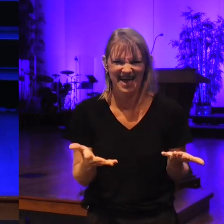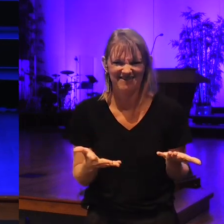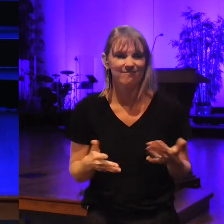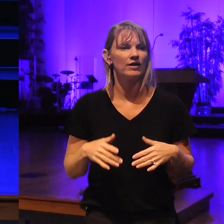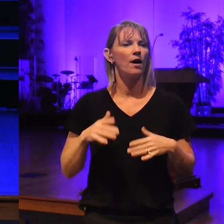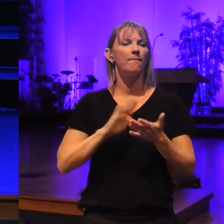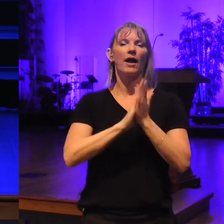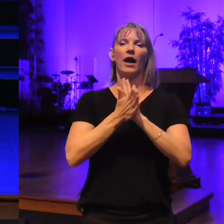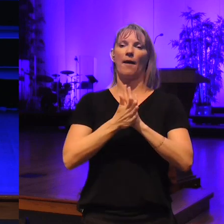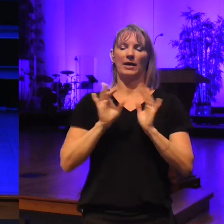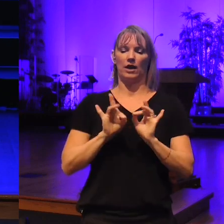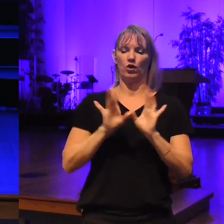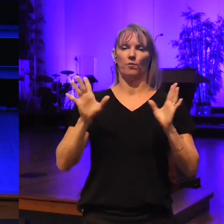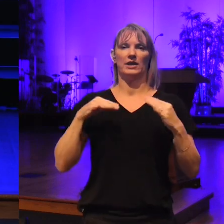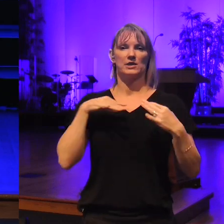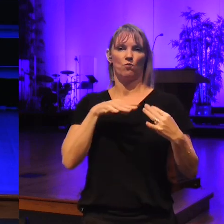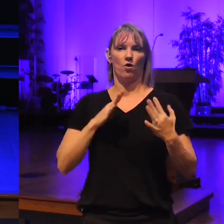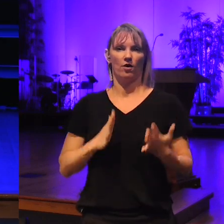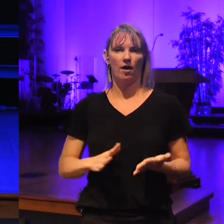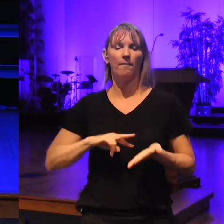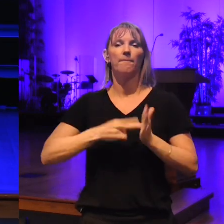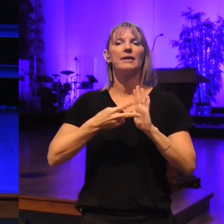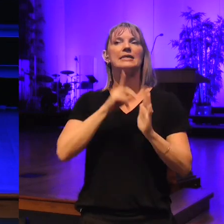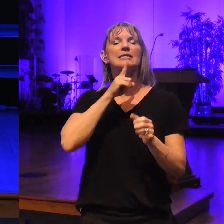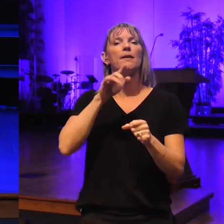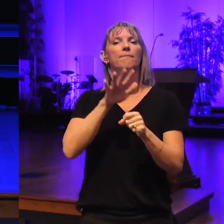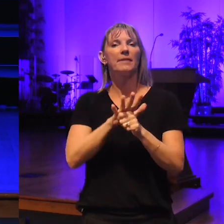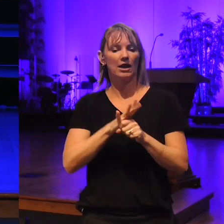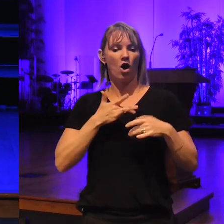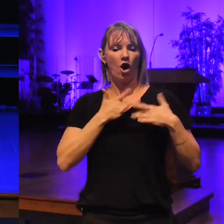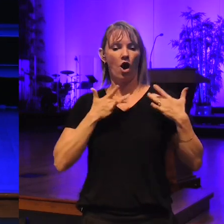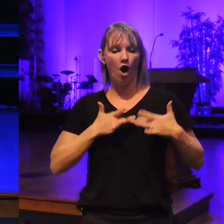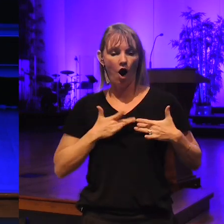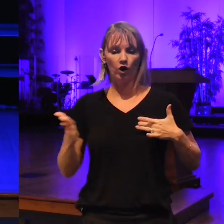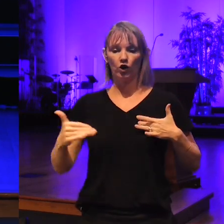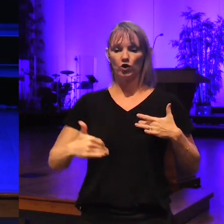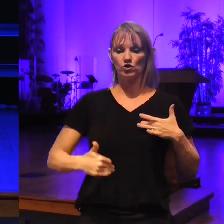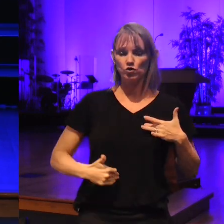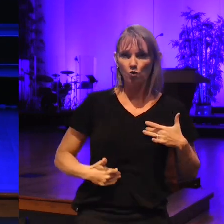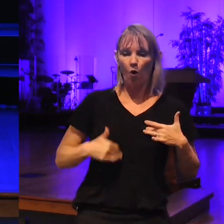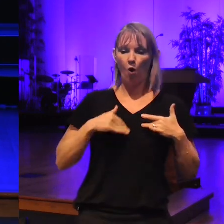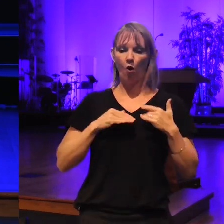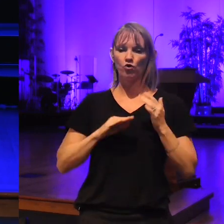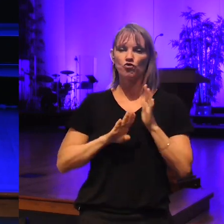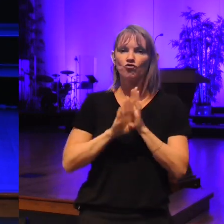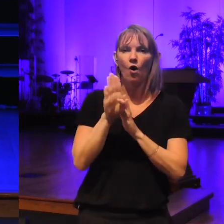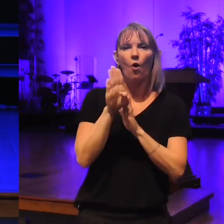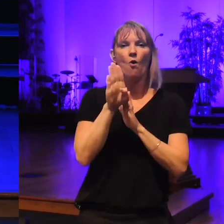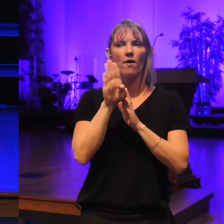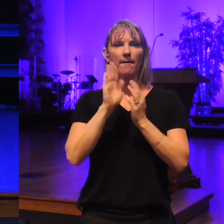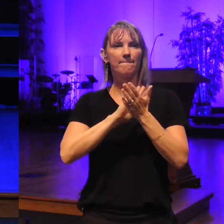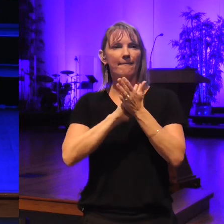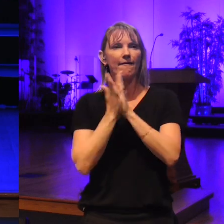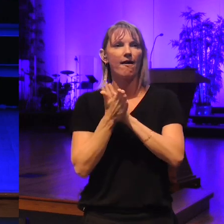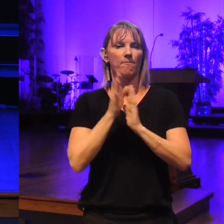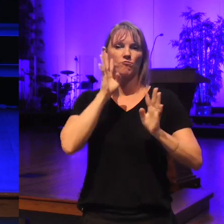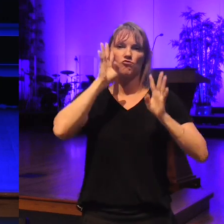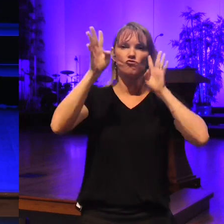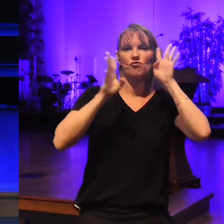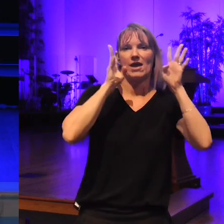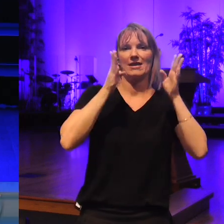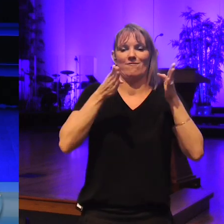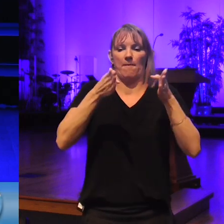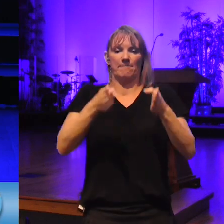Becoming a luminous warrior is being committed to growing the heart and the soul and becoming a creative